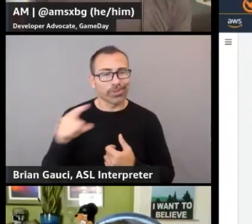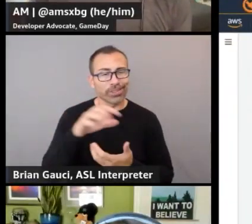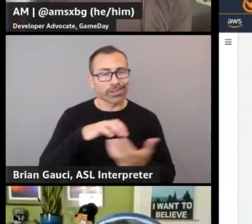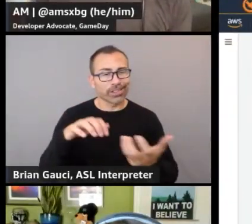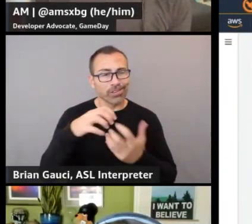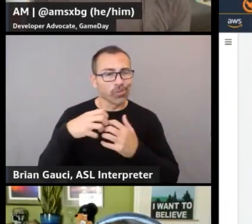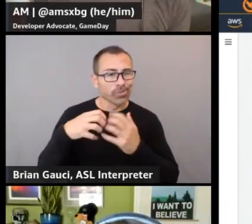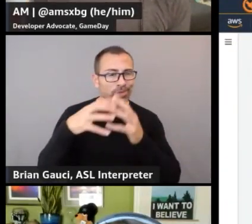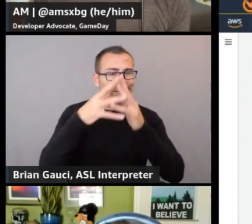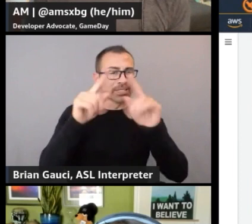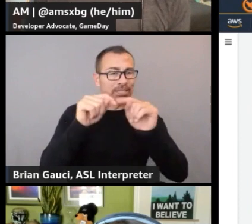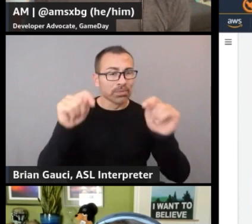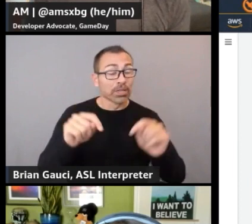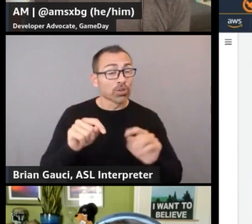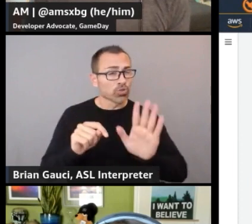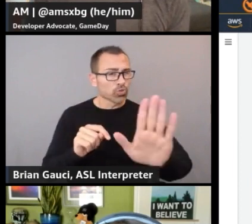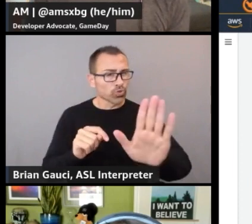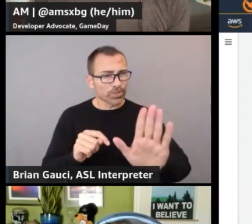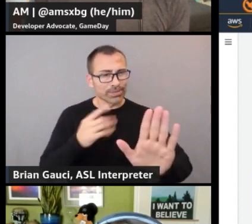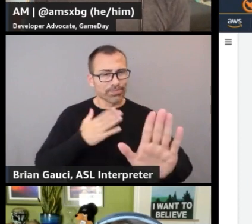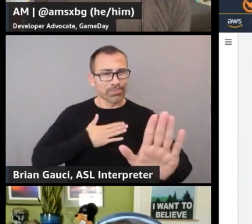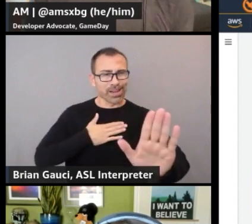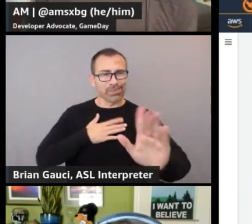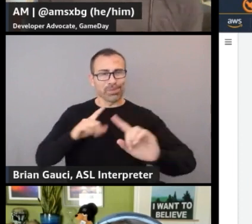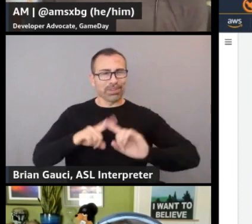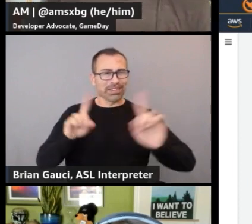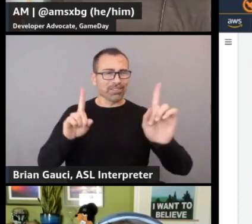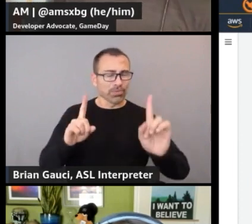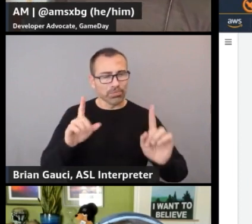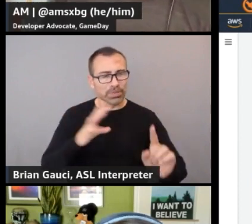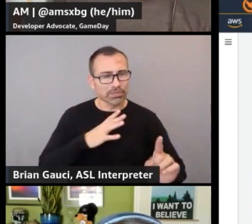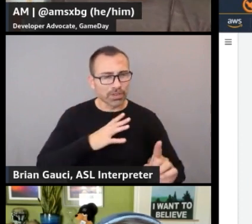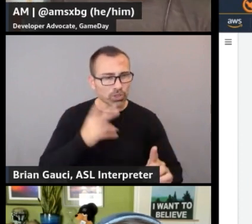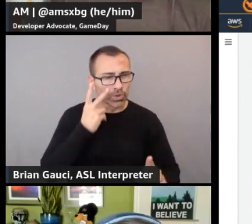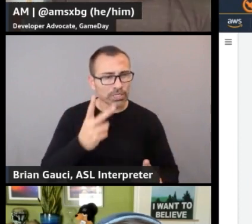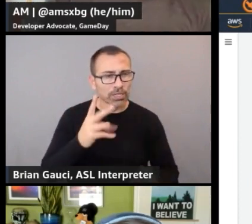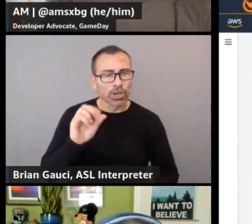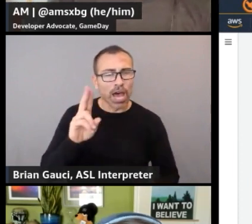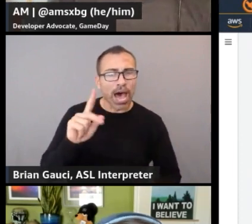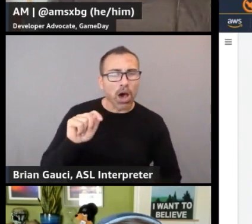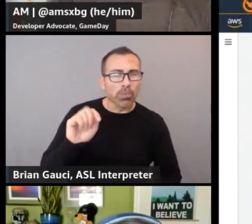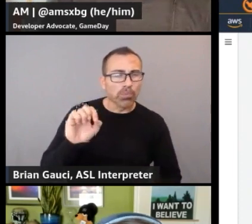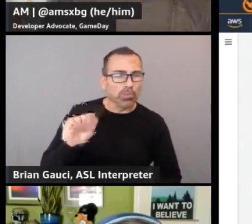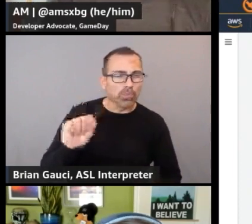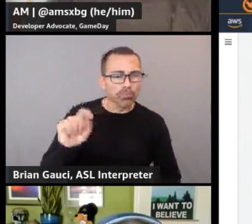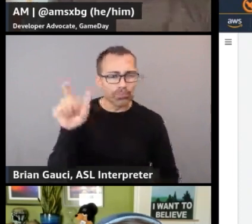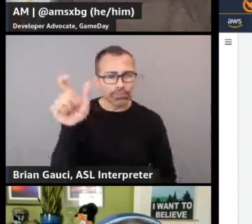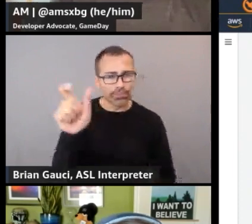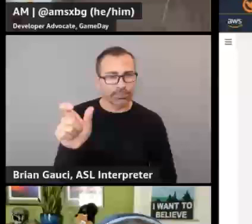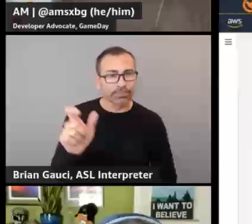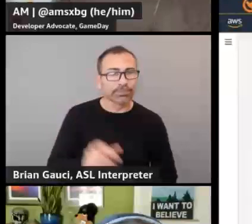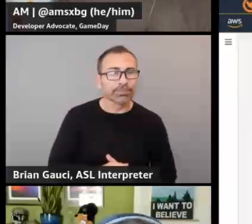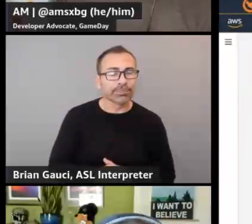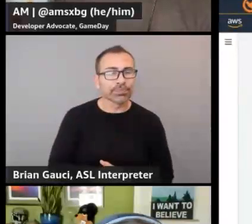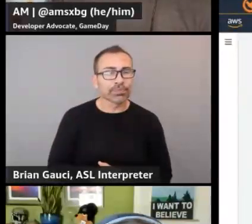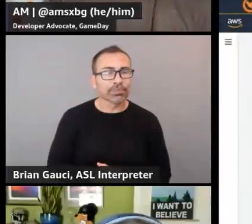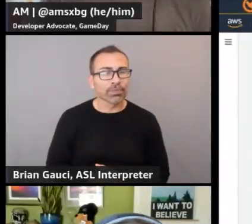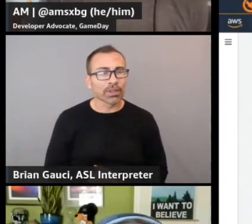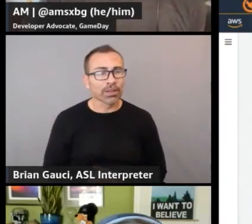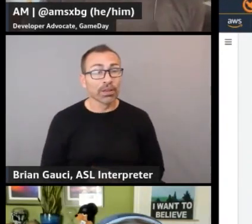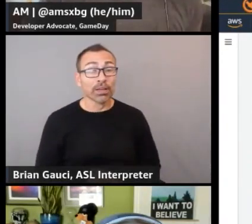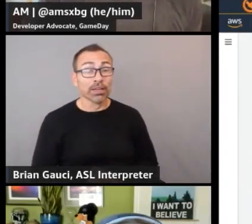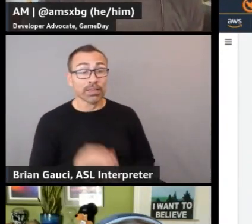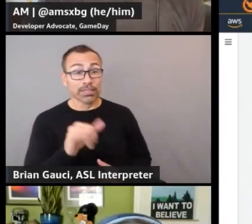mine, but again, you'd see all that on the Outputs tab that I'm currently sharing. Is this that role you're talking about, Simon,